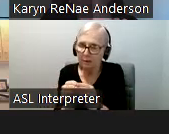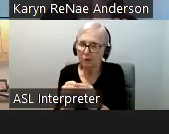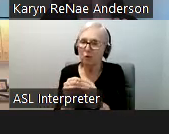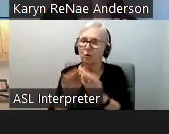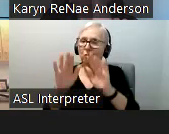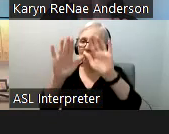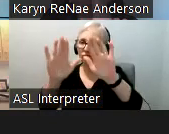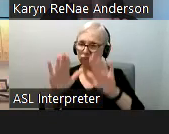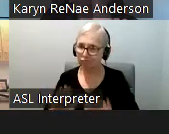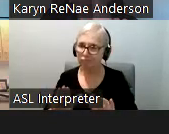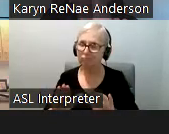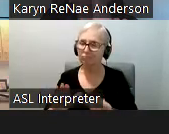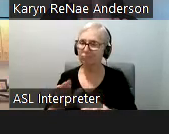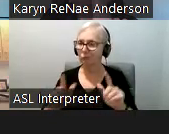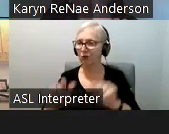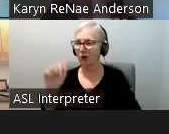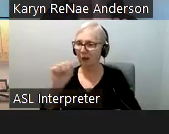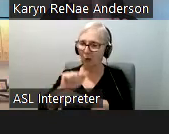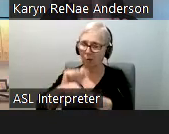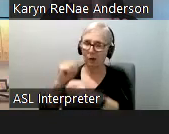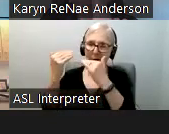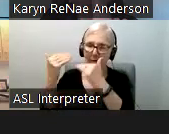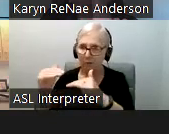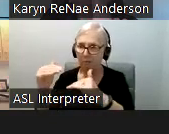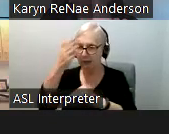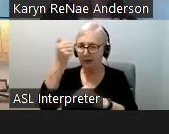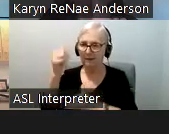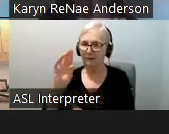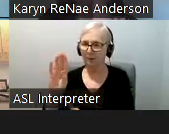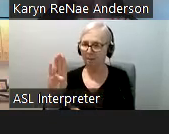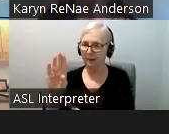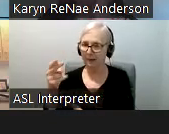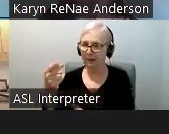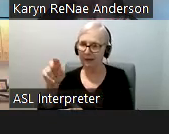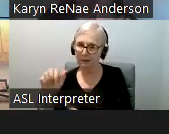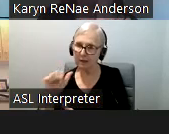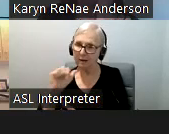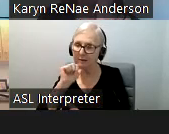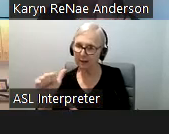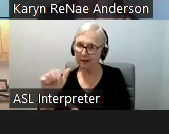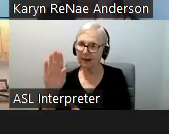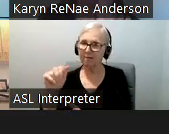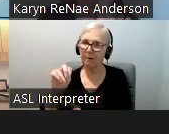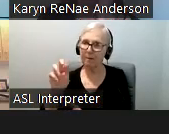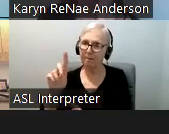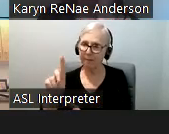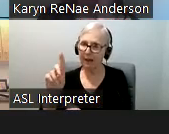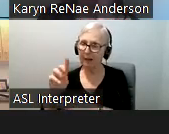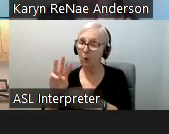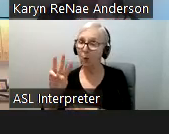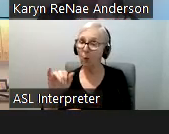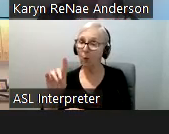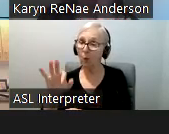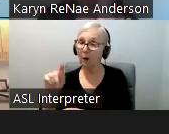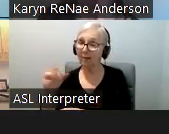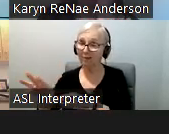ourselves, and told like we were restricted because the BHA did not have the bandwidth to care for us. And now we're